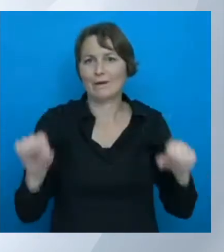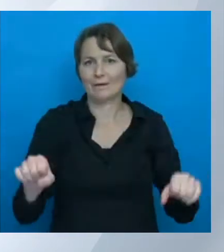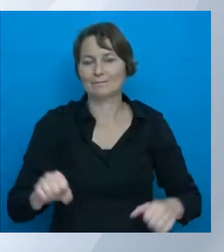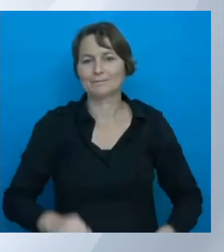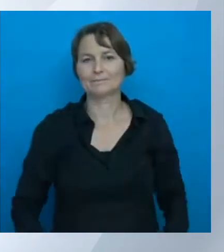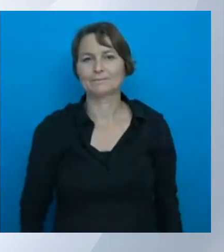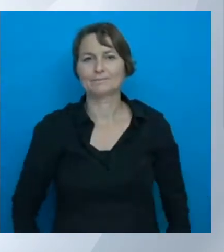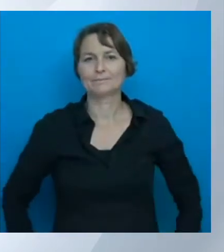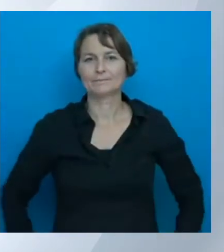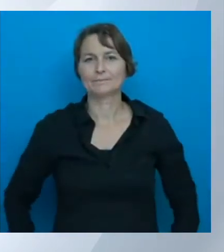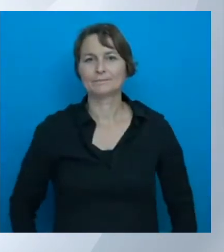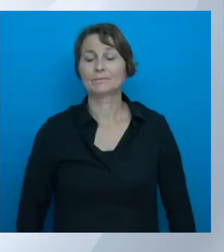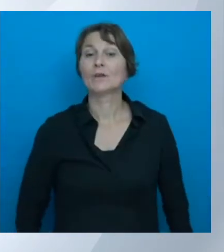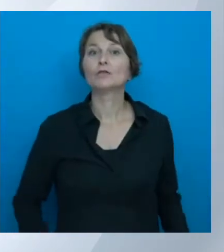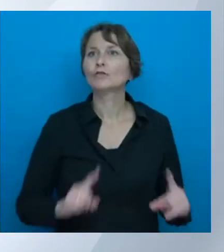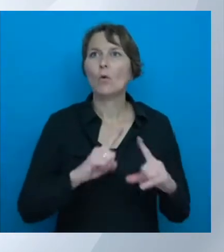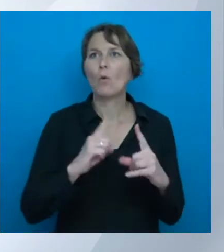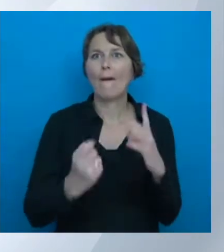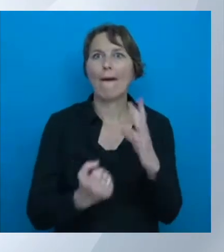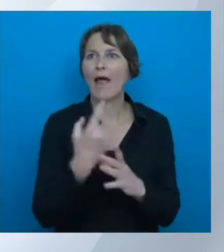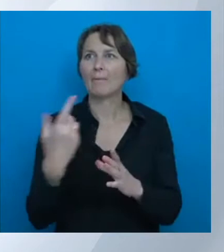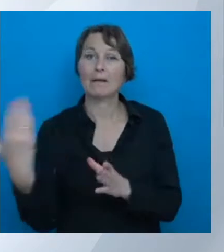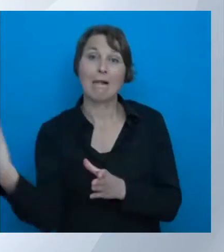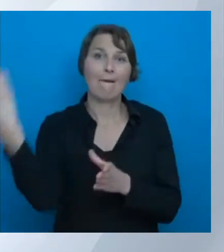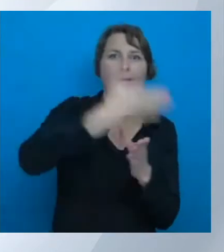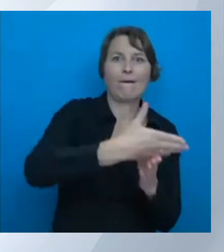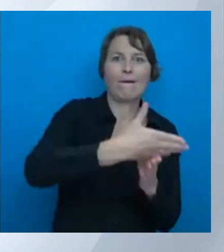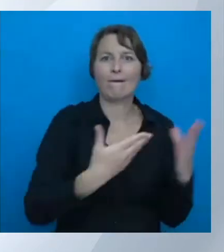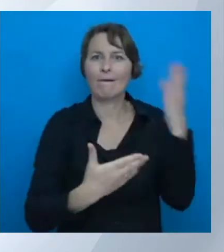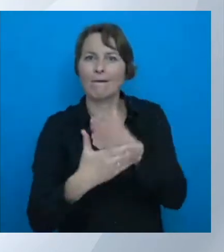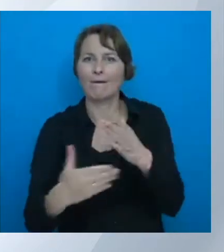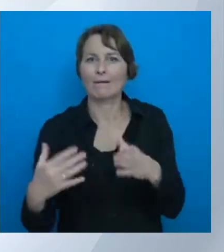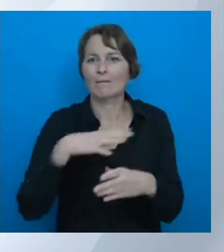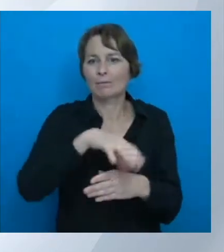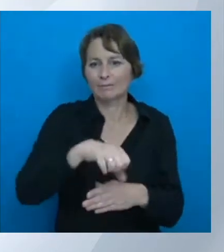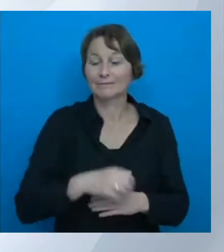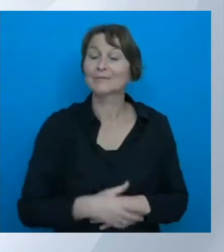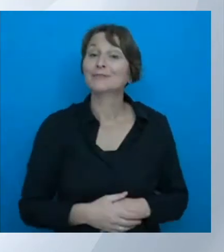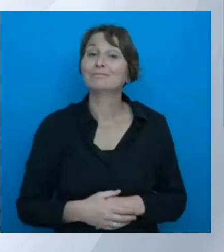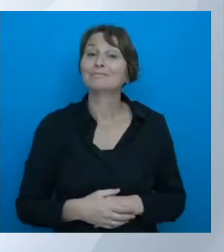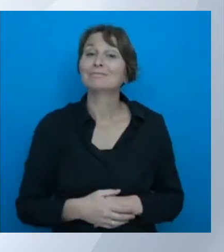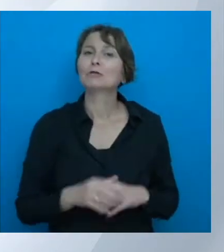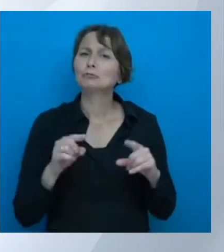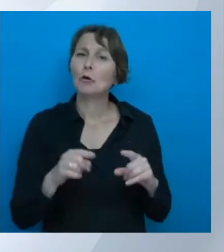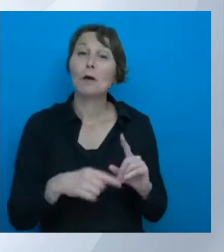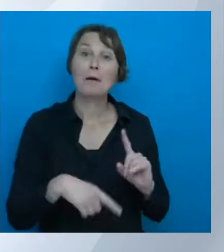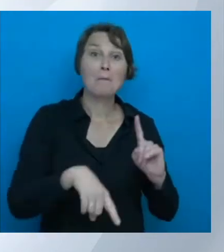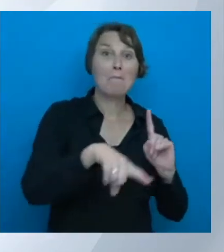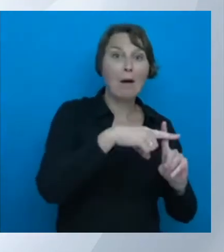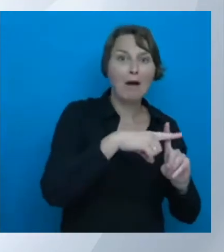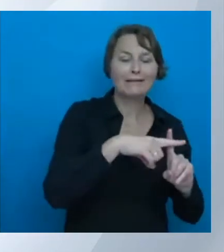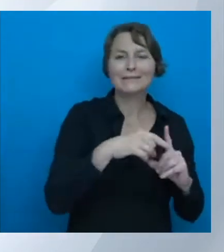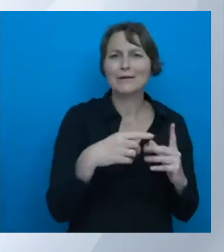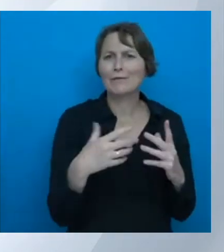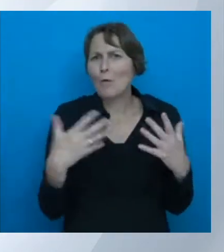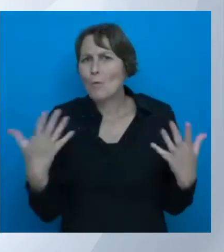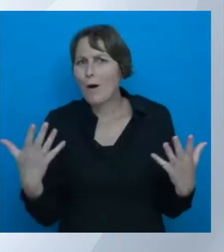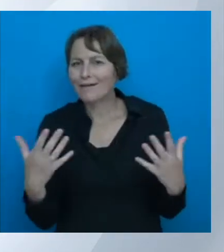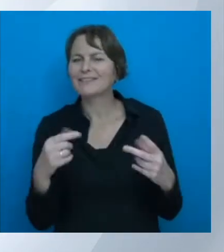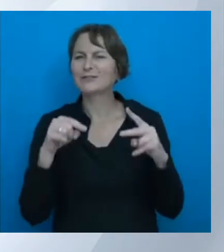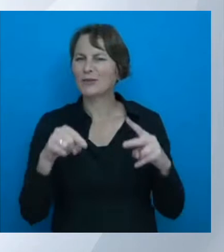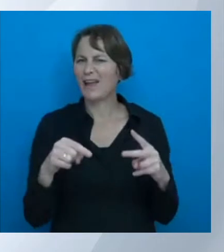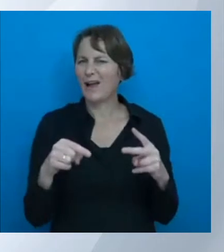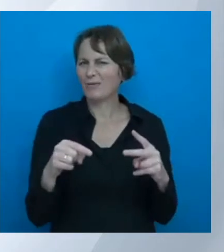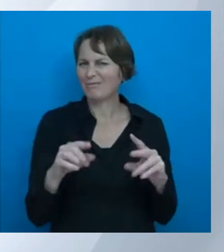Now we have defined cloud native, its advantage. Now let's talk about some of the scenarios where we would like to use this cloud native to build